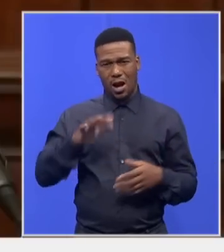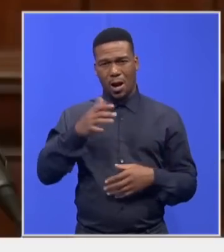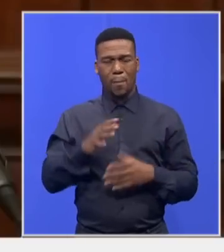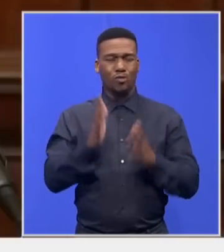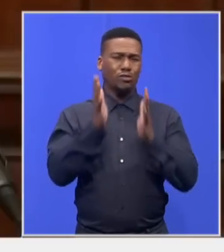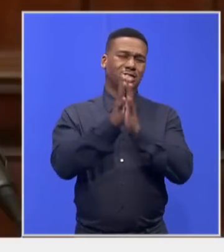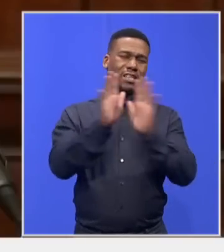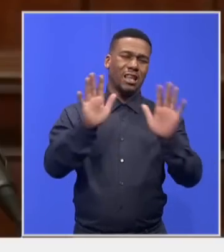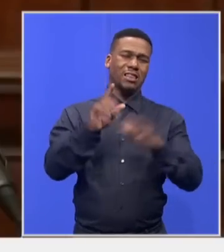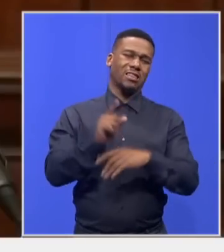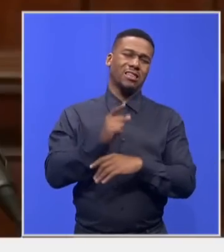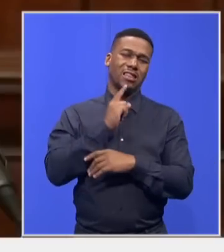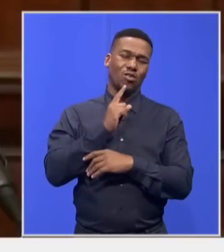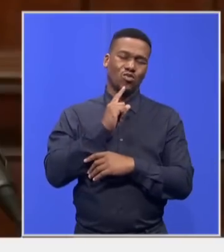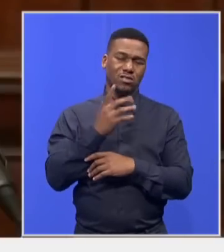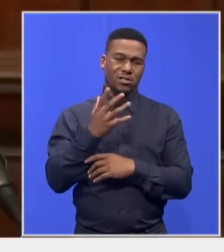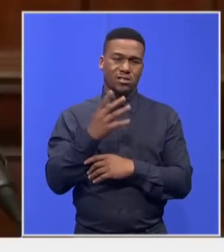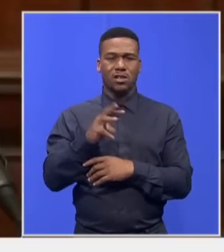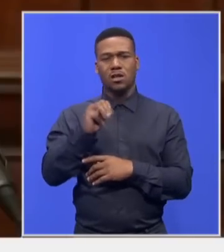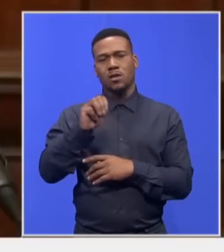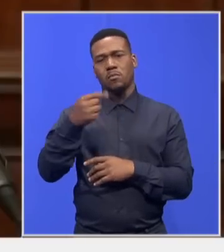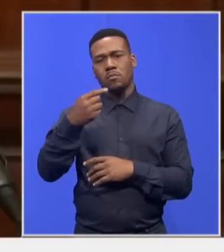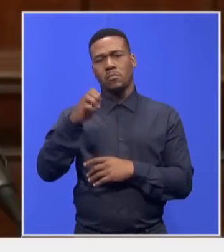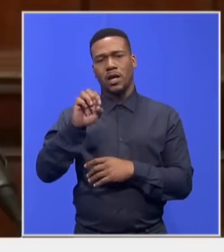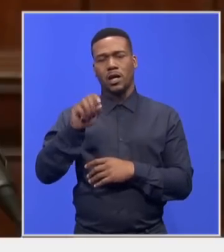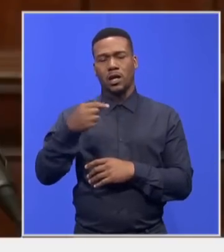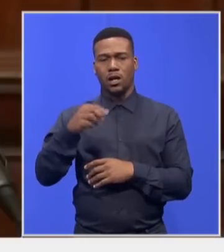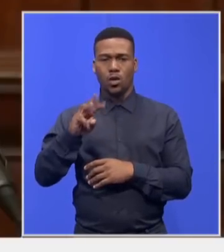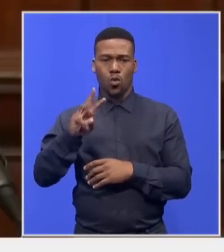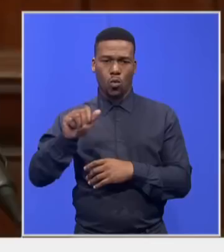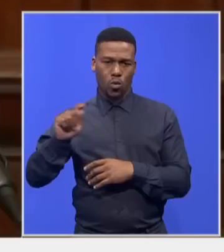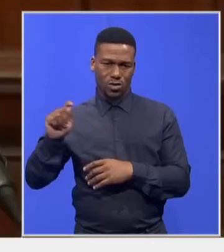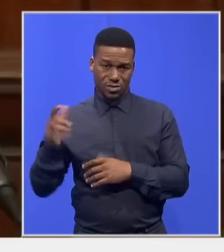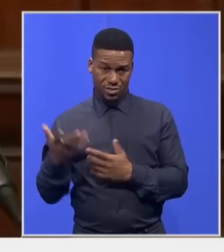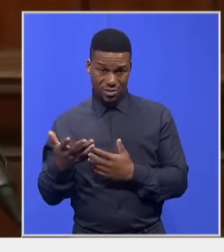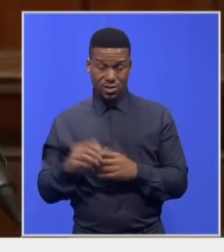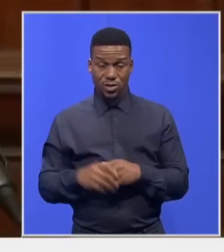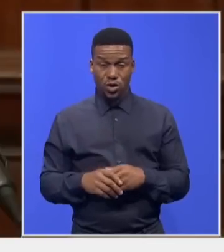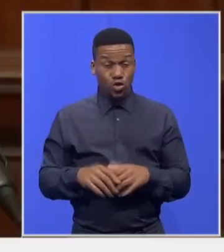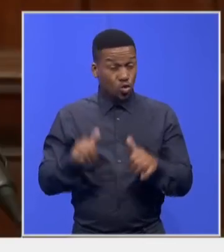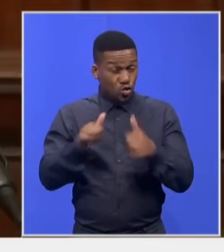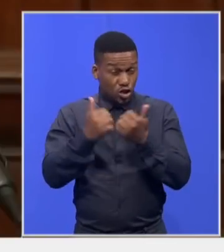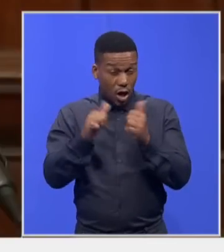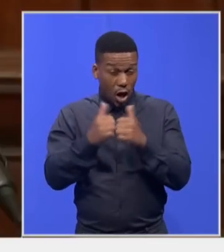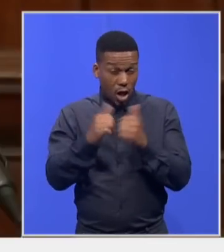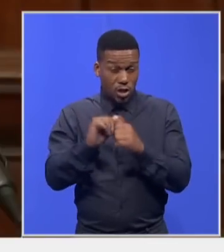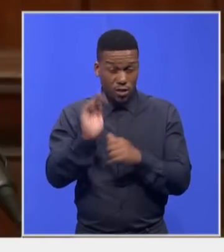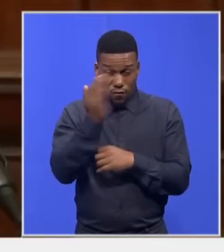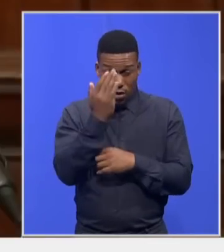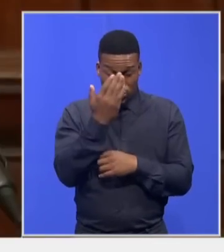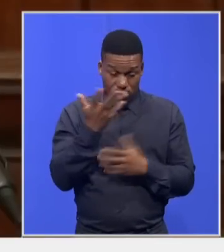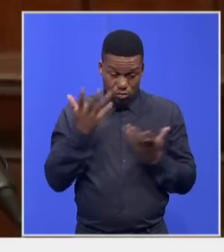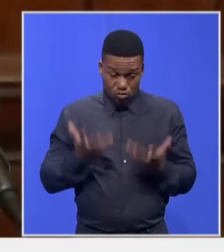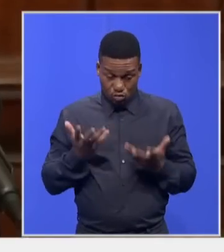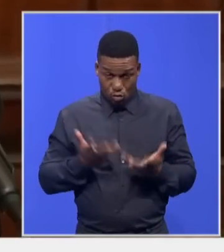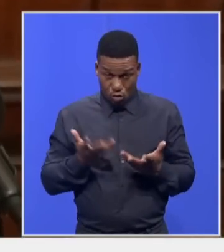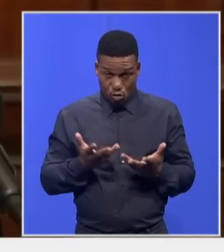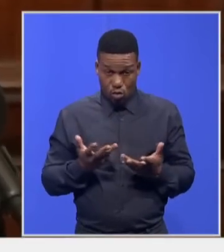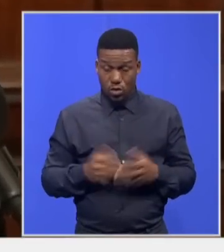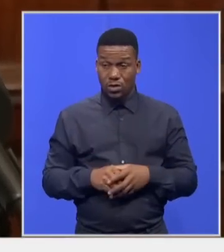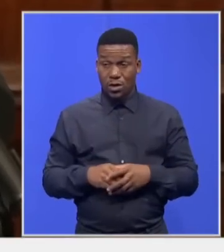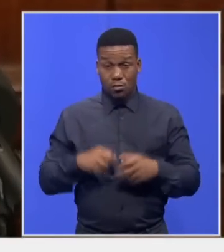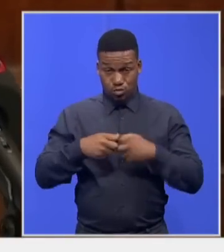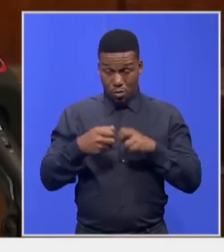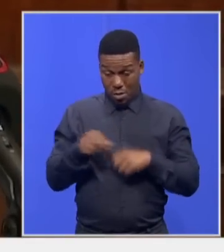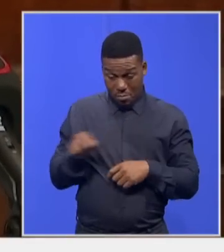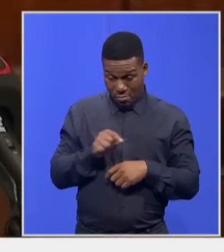10,000 megawatts. So that's the scale or the magnitude of the challenge that is facing us. There are three ways of resolving this problem. The